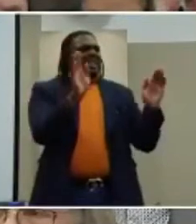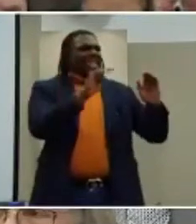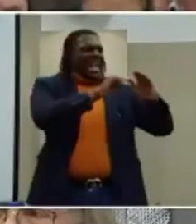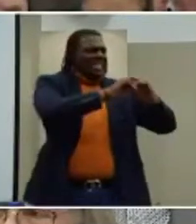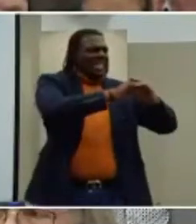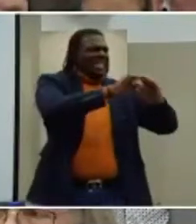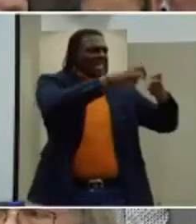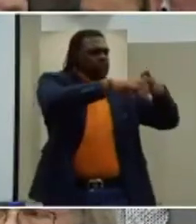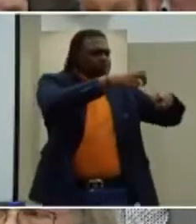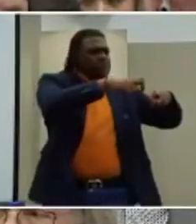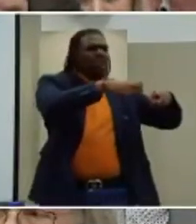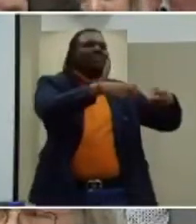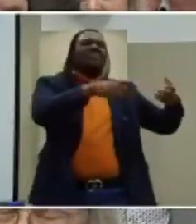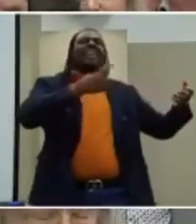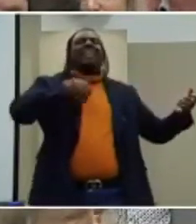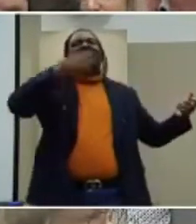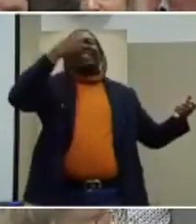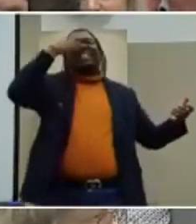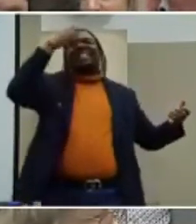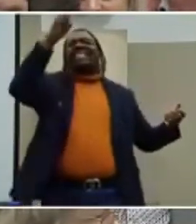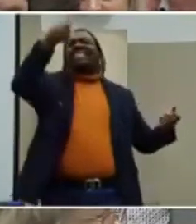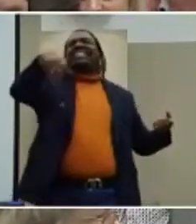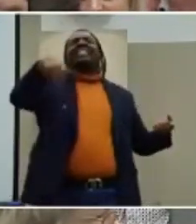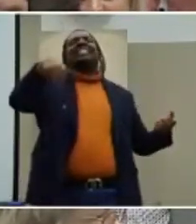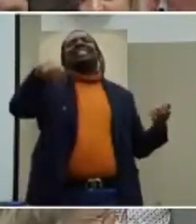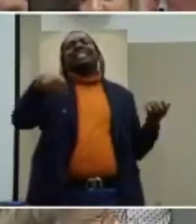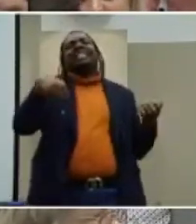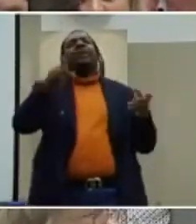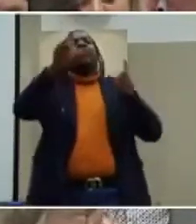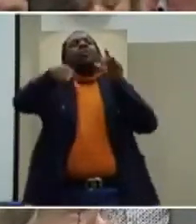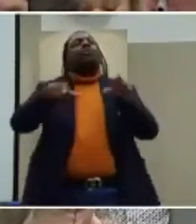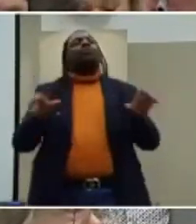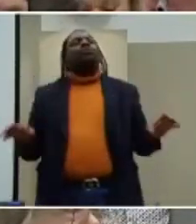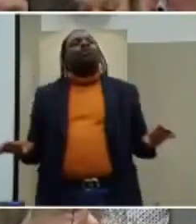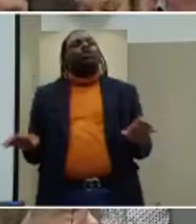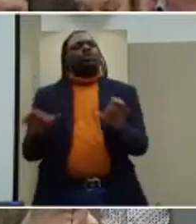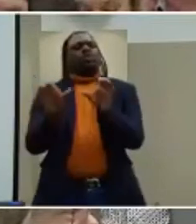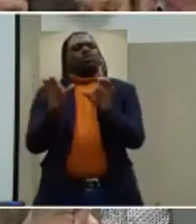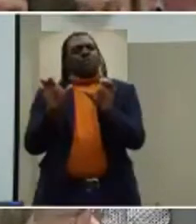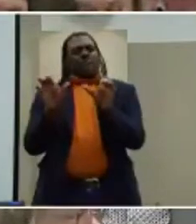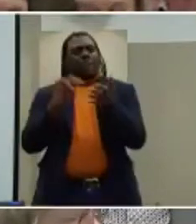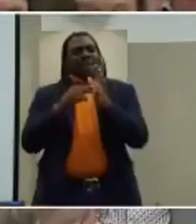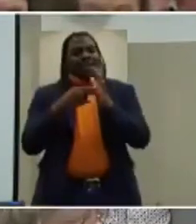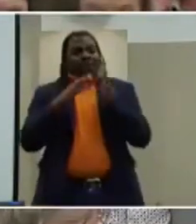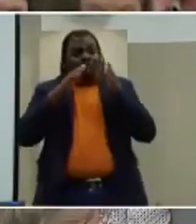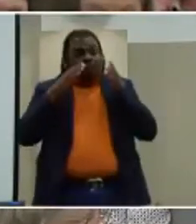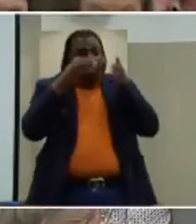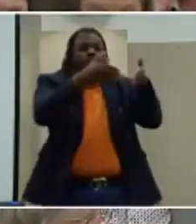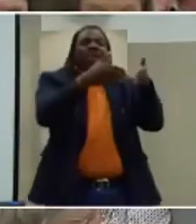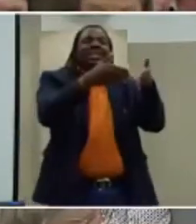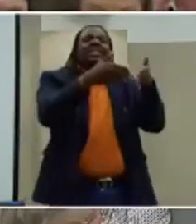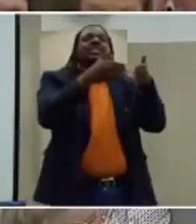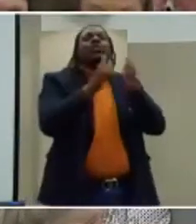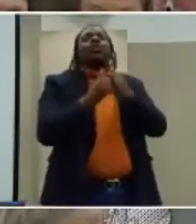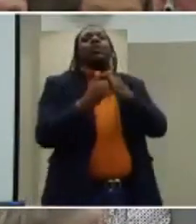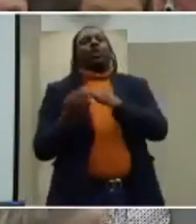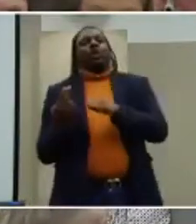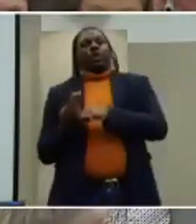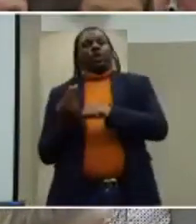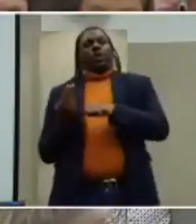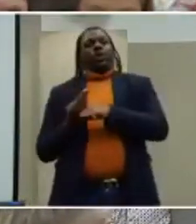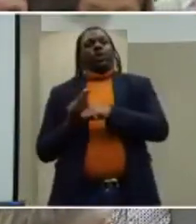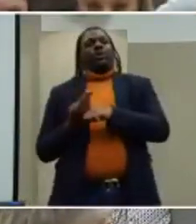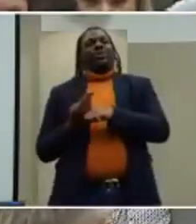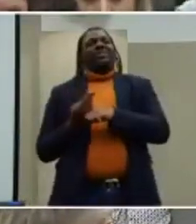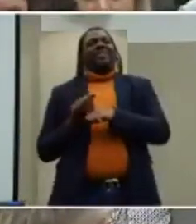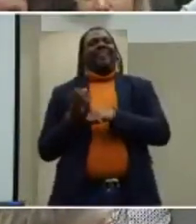that there is stuff that people do that is focused on use of their feet,